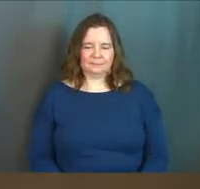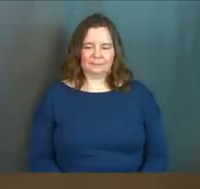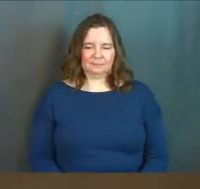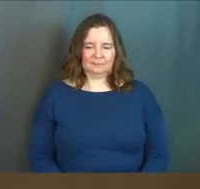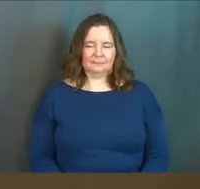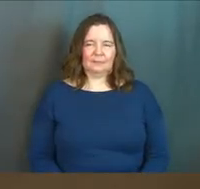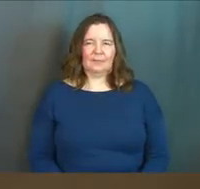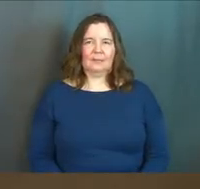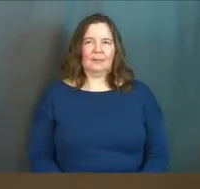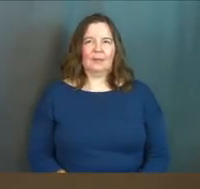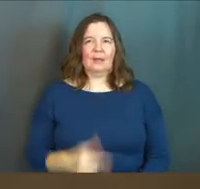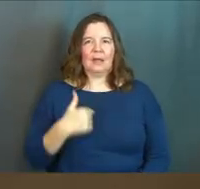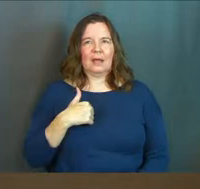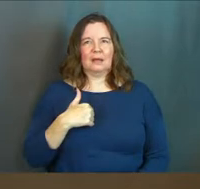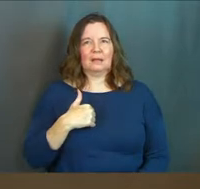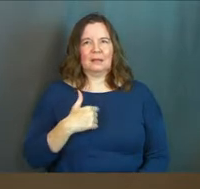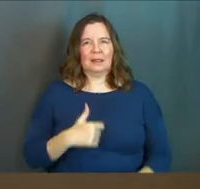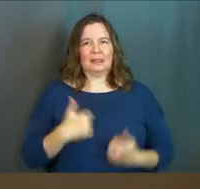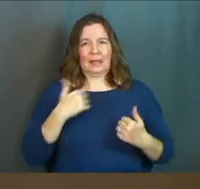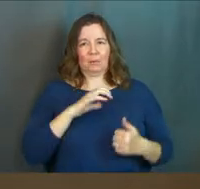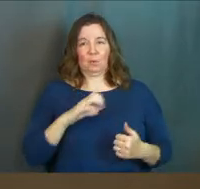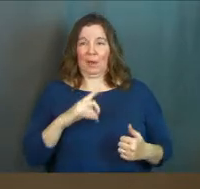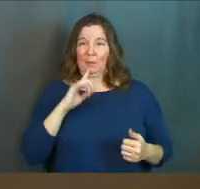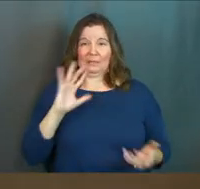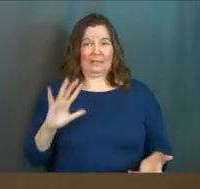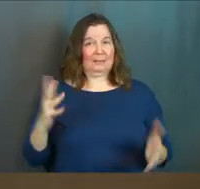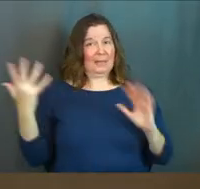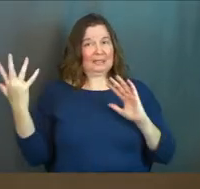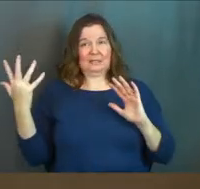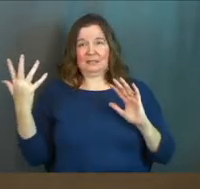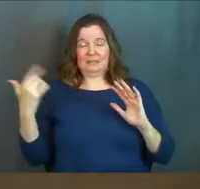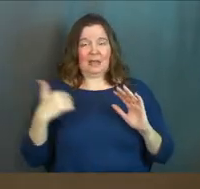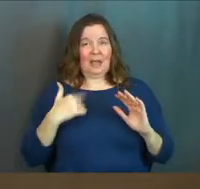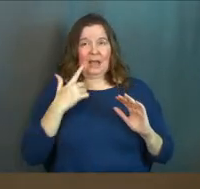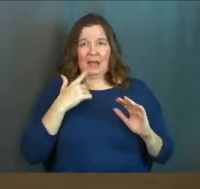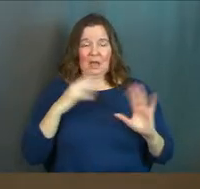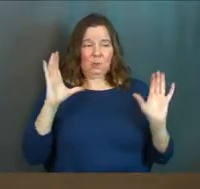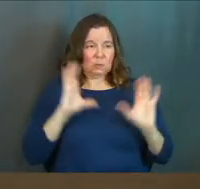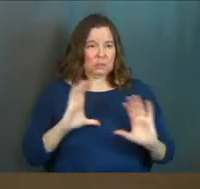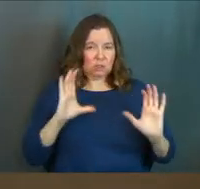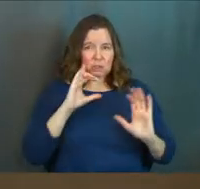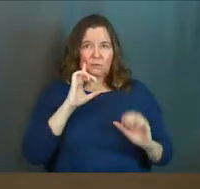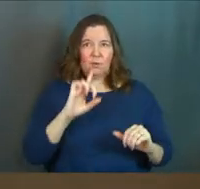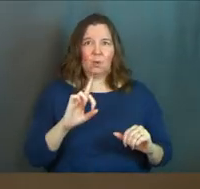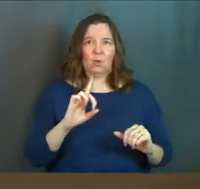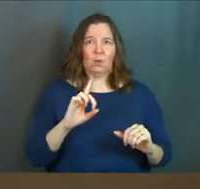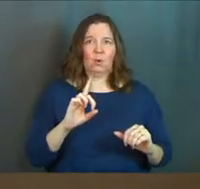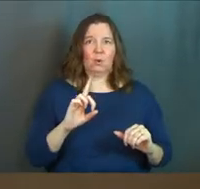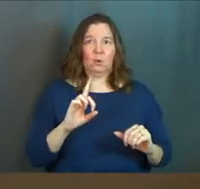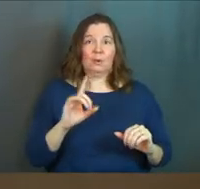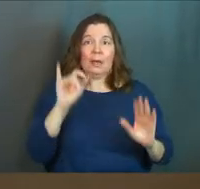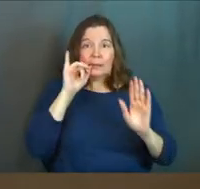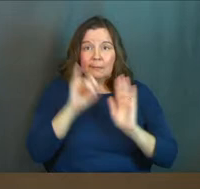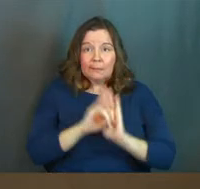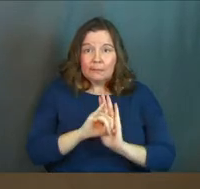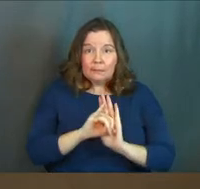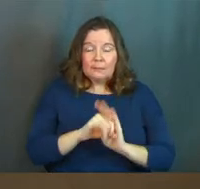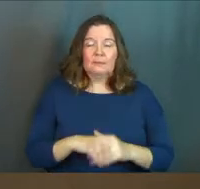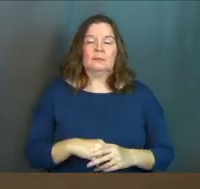I would say, I know life before Christ was for sure a mess. You know, I was searching for